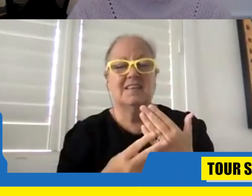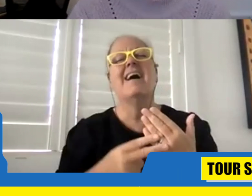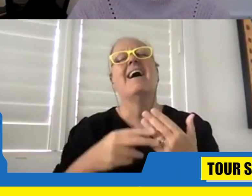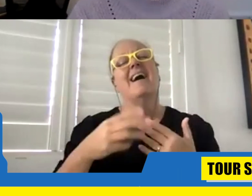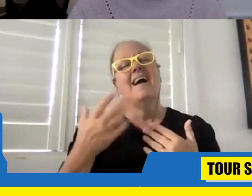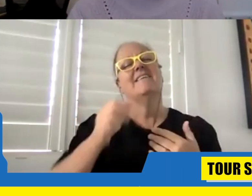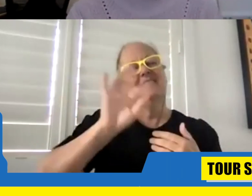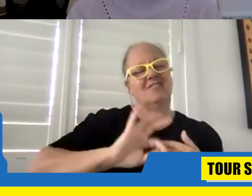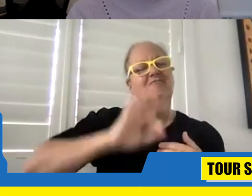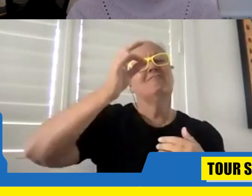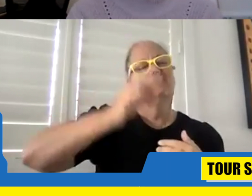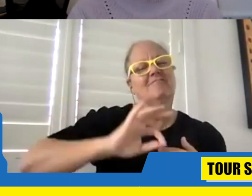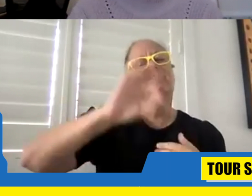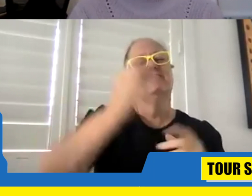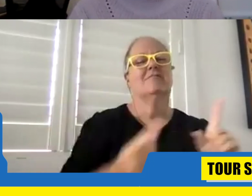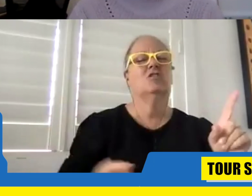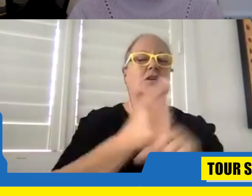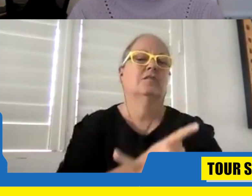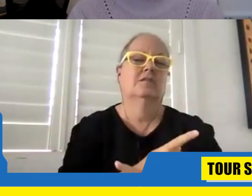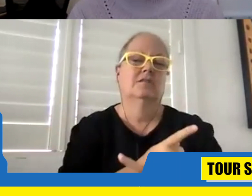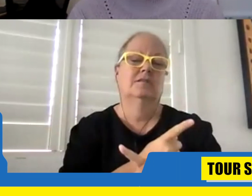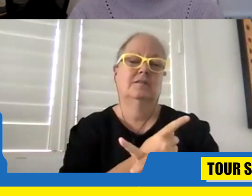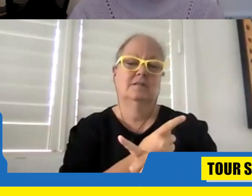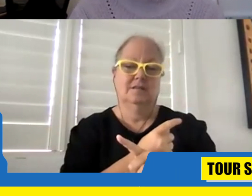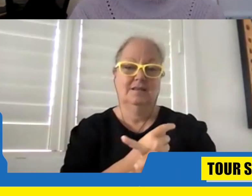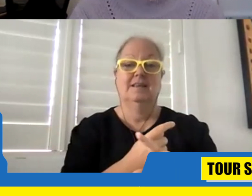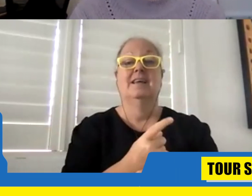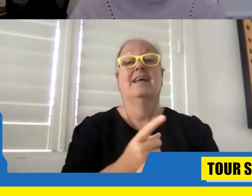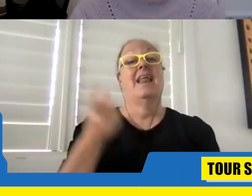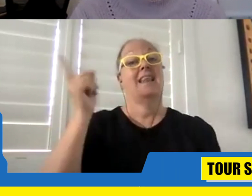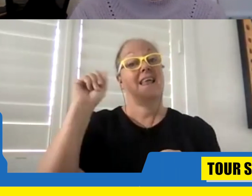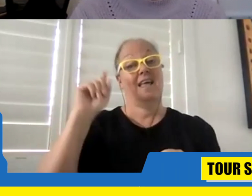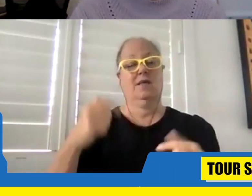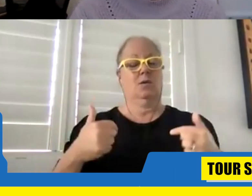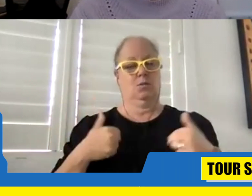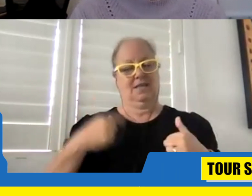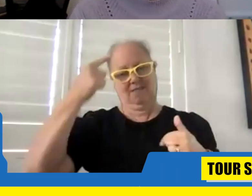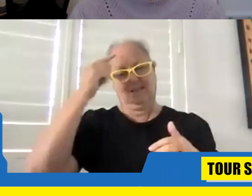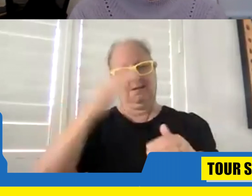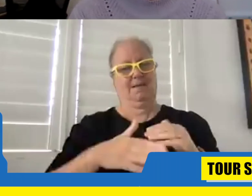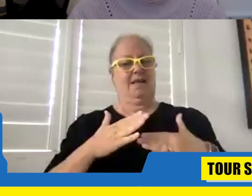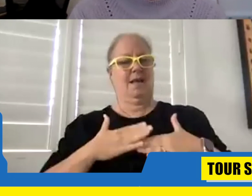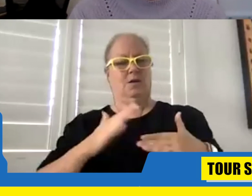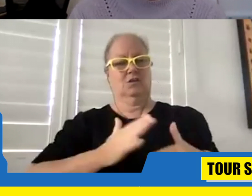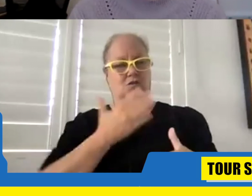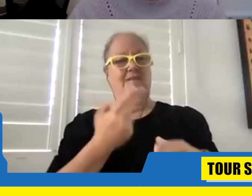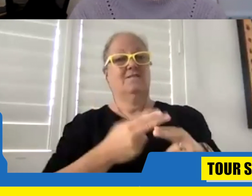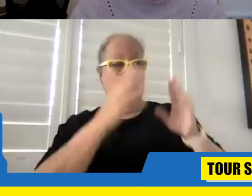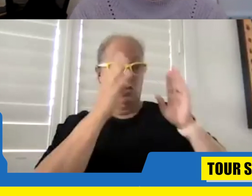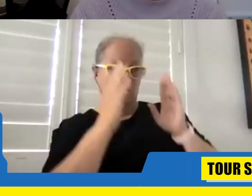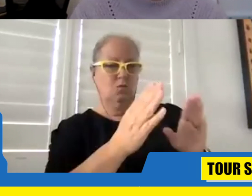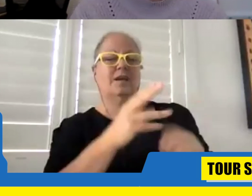and at the moment it is in our interests to be programming for a young audience,